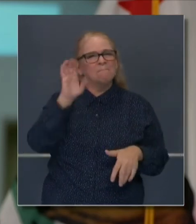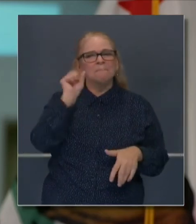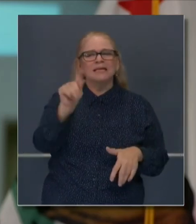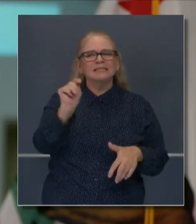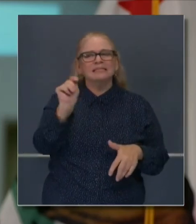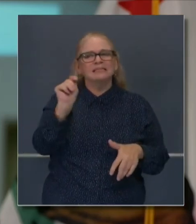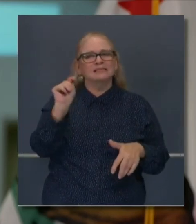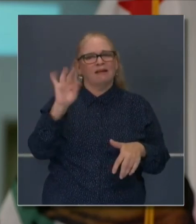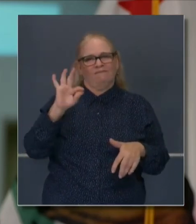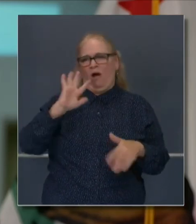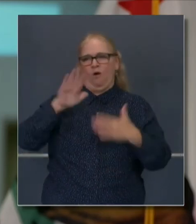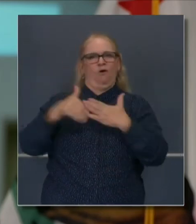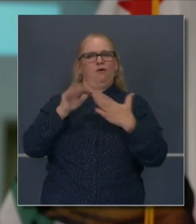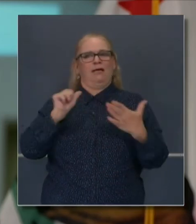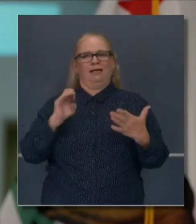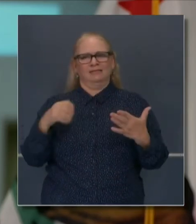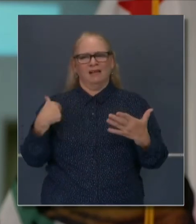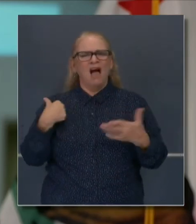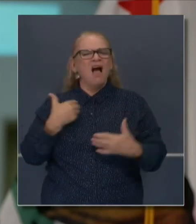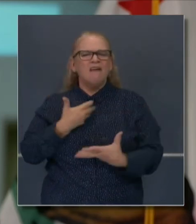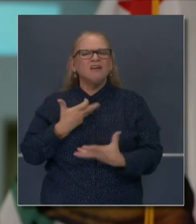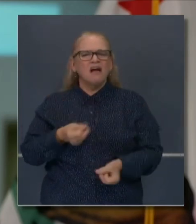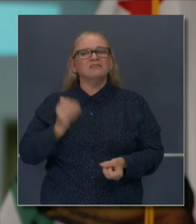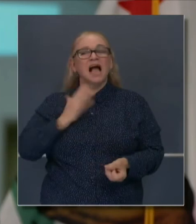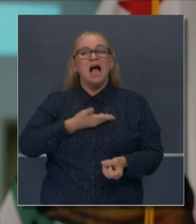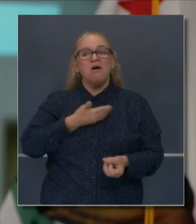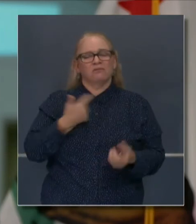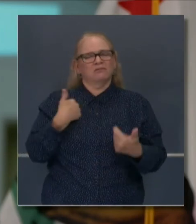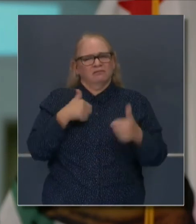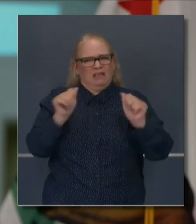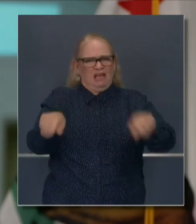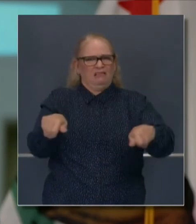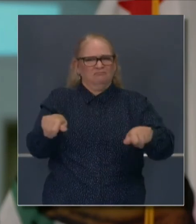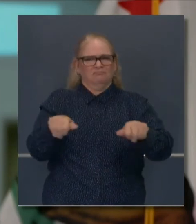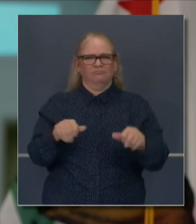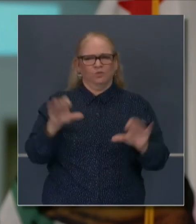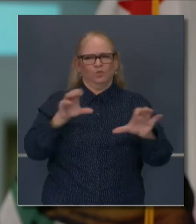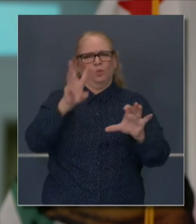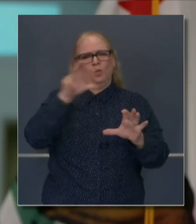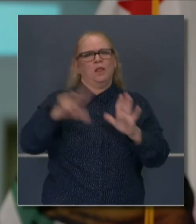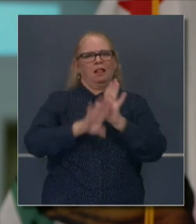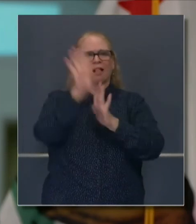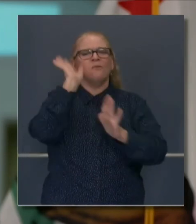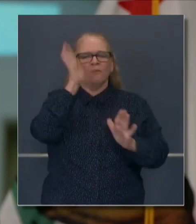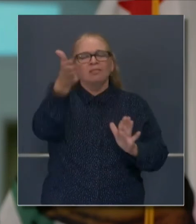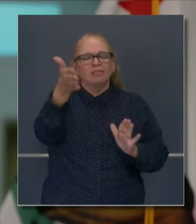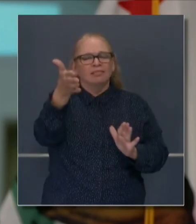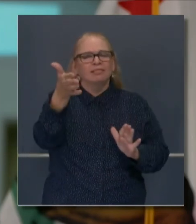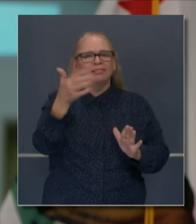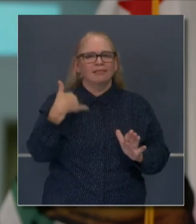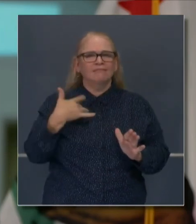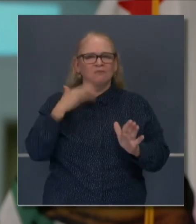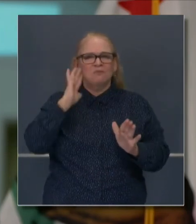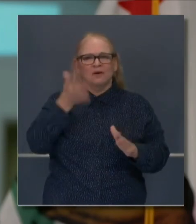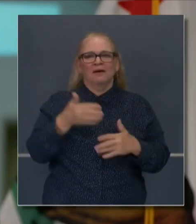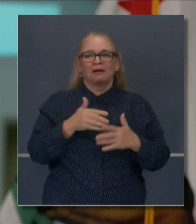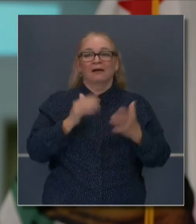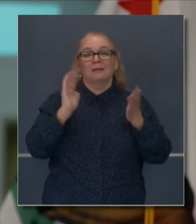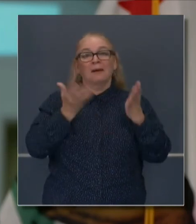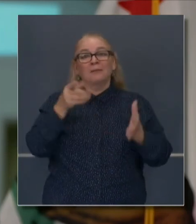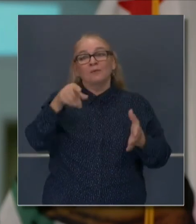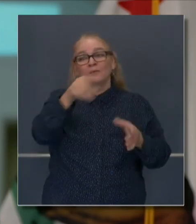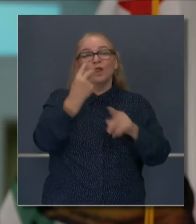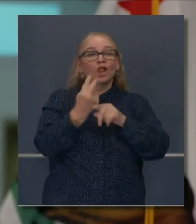state, very confident in our ability to continue to prosper well into the future. And I would encourage you and many others just to look back